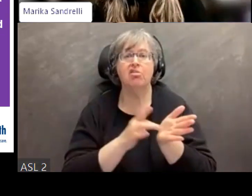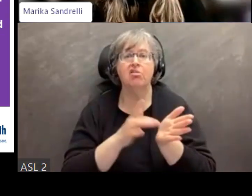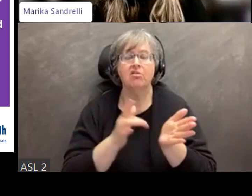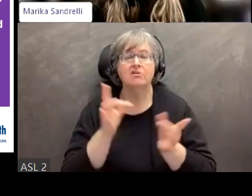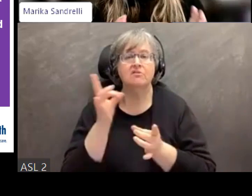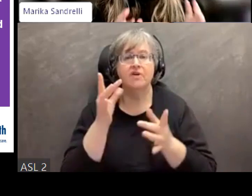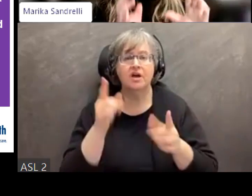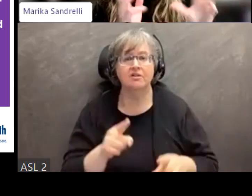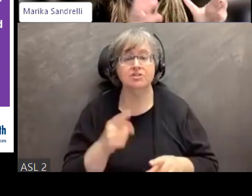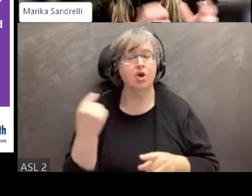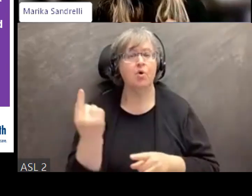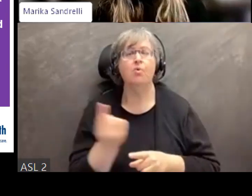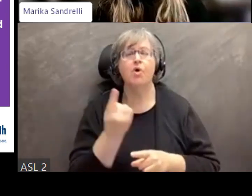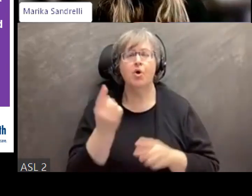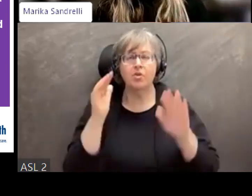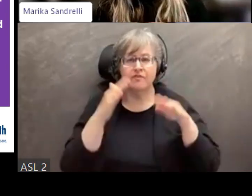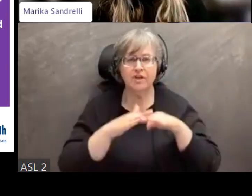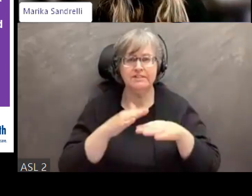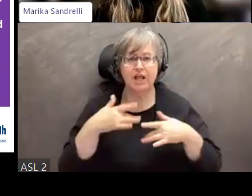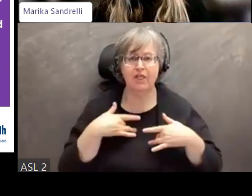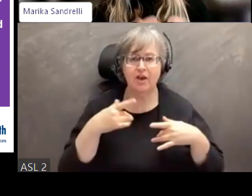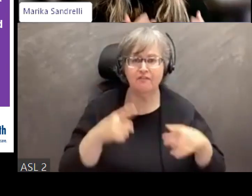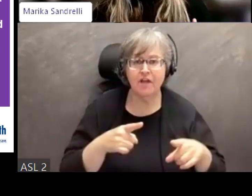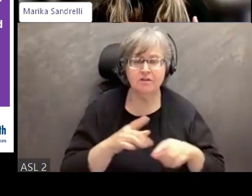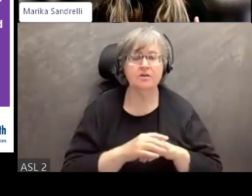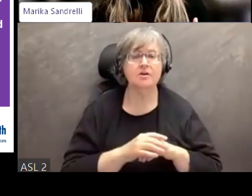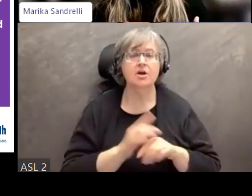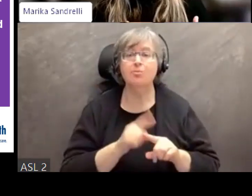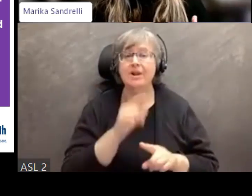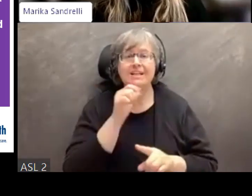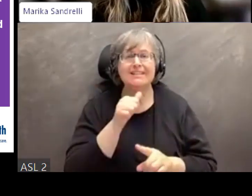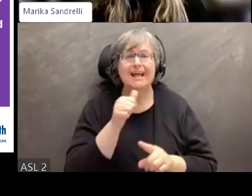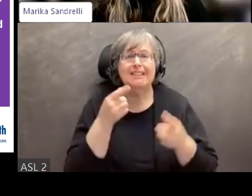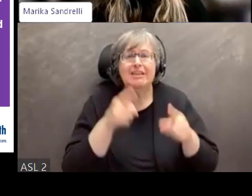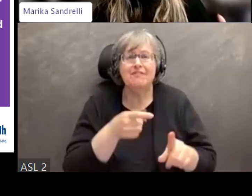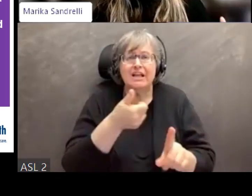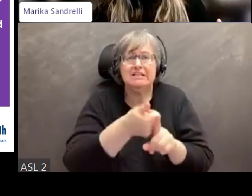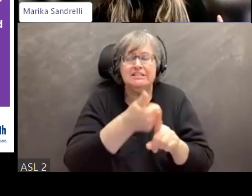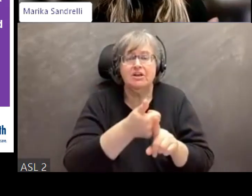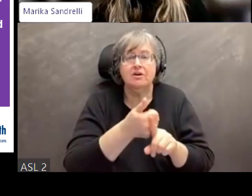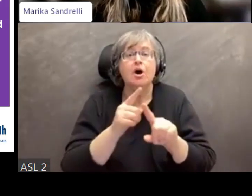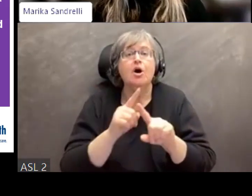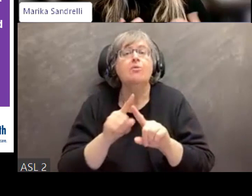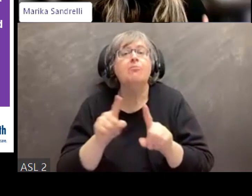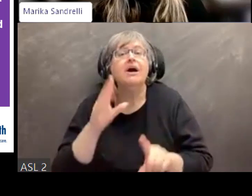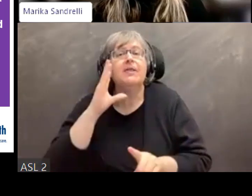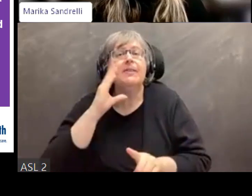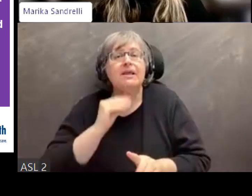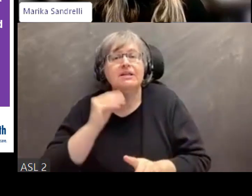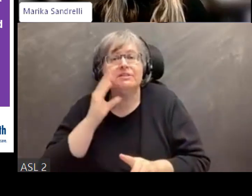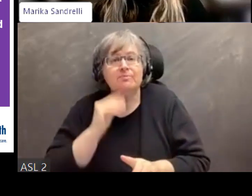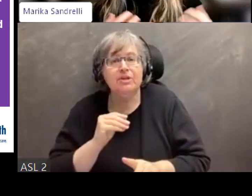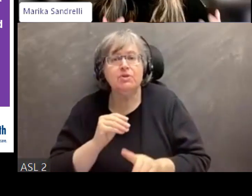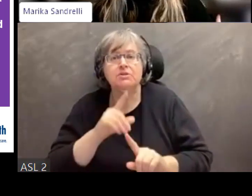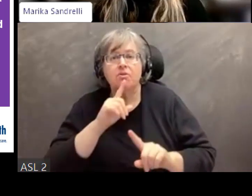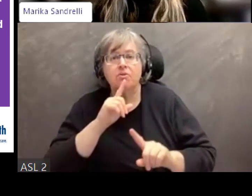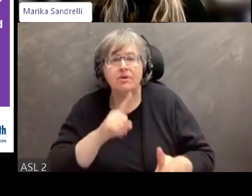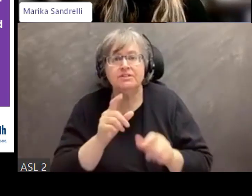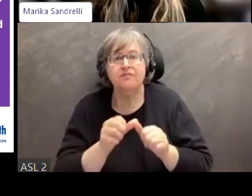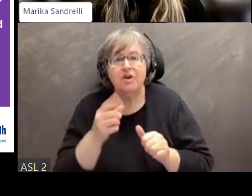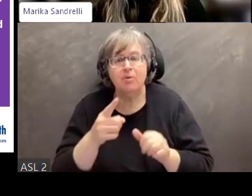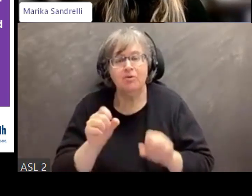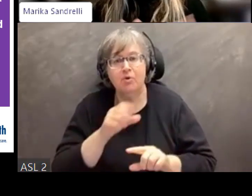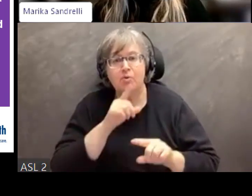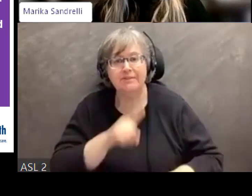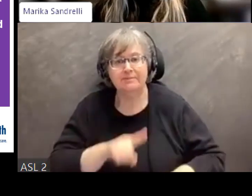or violence, we only focused on the event. But we learned it's not the event, it's the experience or the